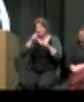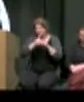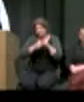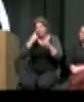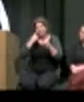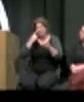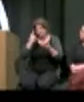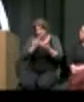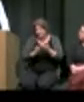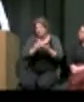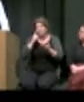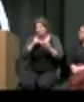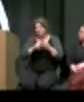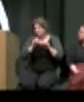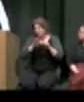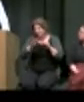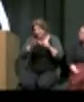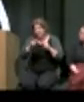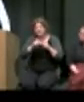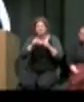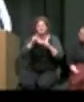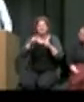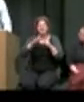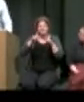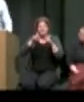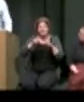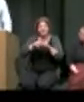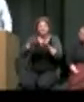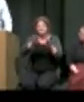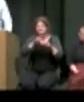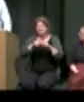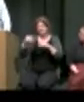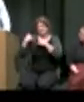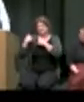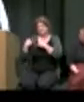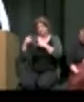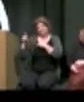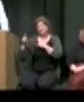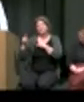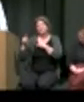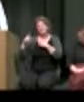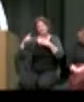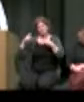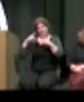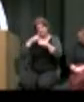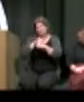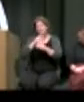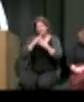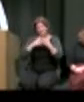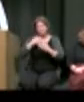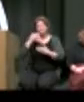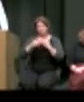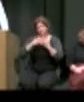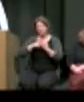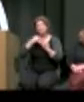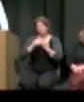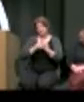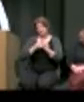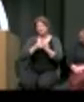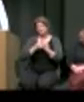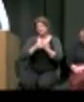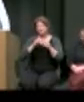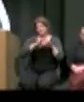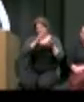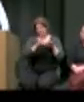making sure nothing leaks. We did a bunch of leak tests. So this was one of the more involved aspects of the project, was getting